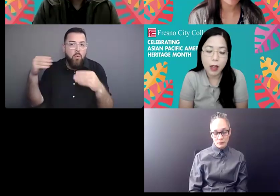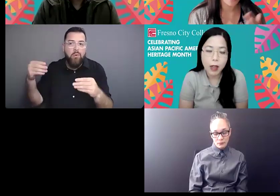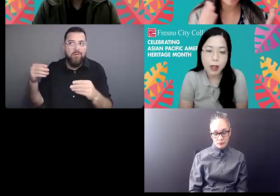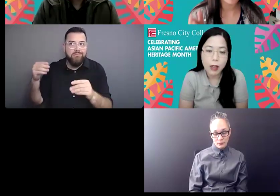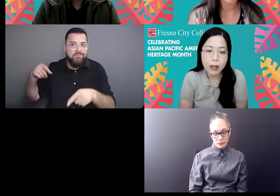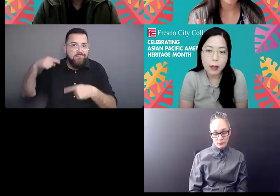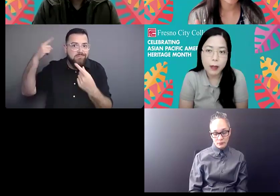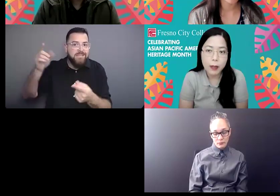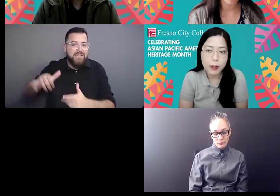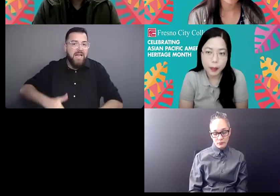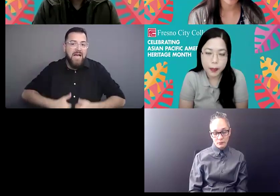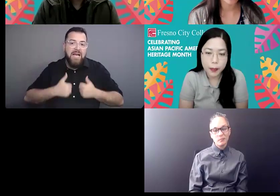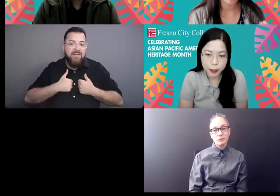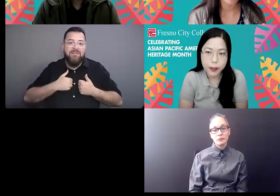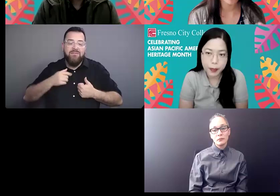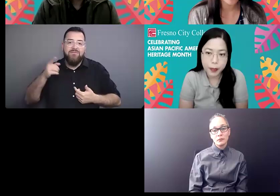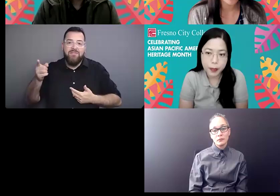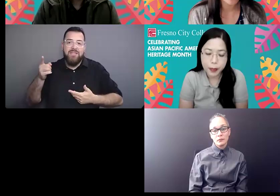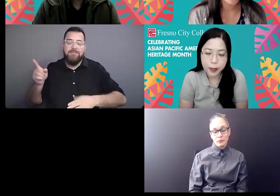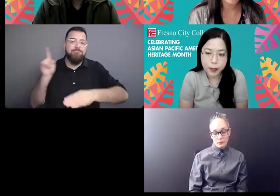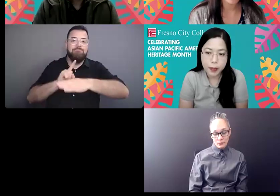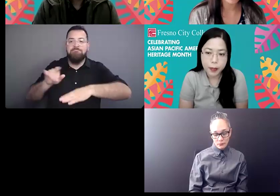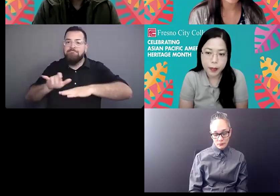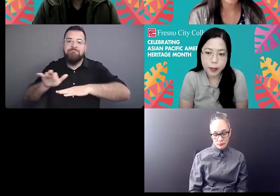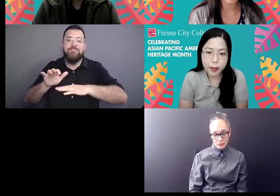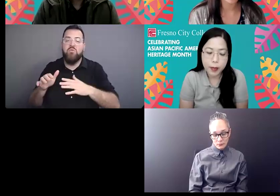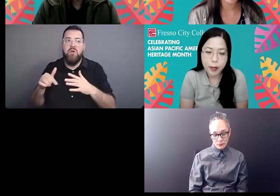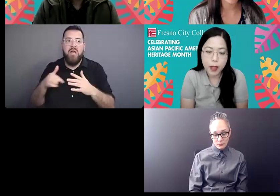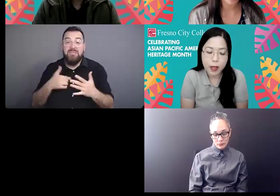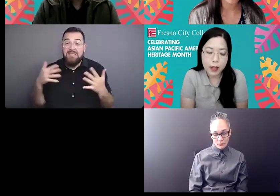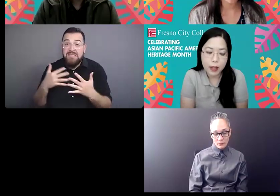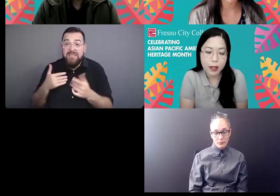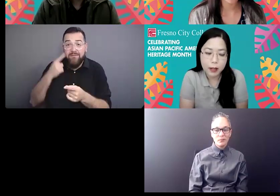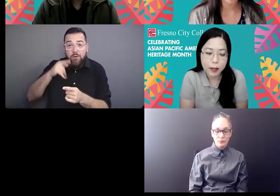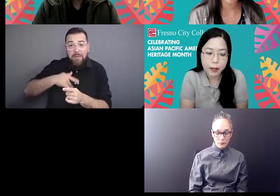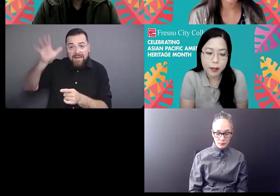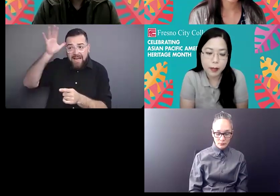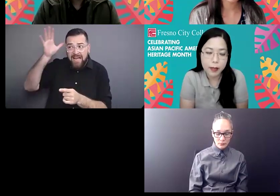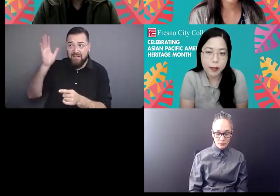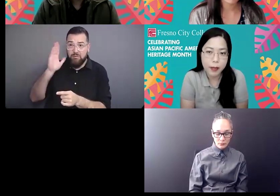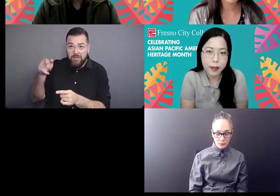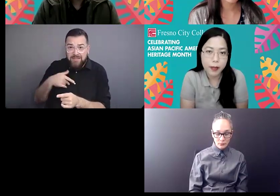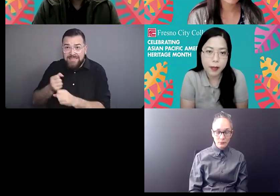and he's kind of frontline staff there. And so I feared that, well, you know, will he be okay? Is he going to be okay?